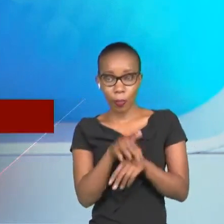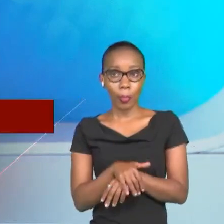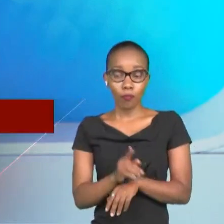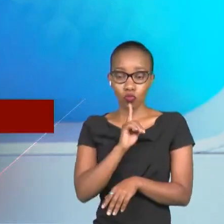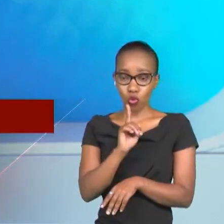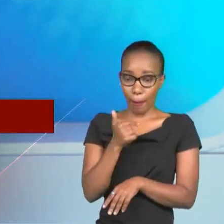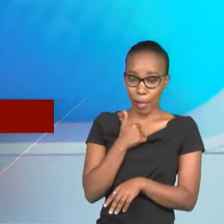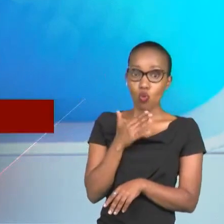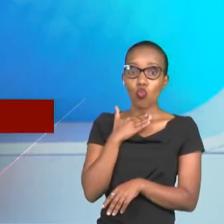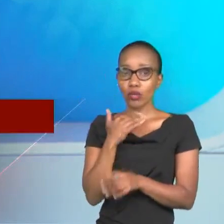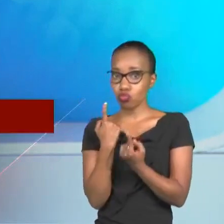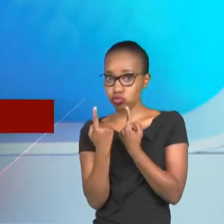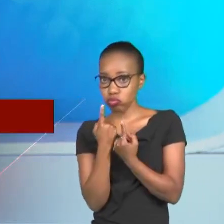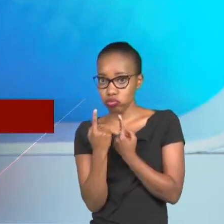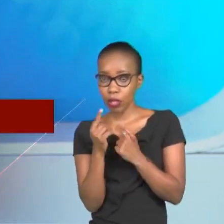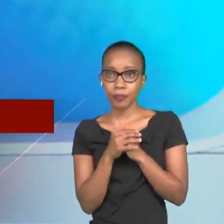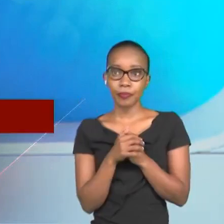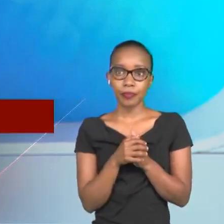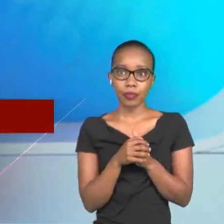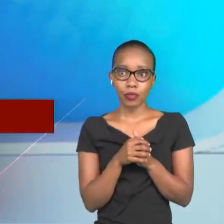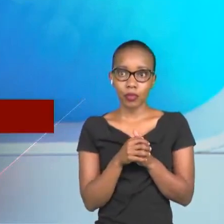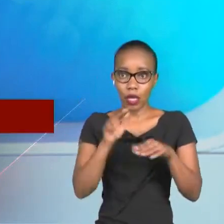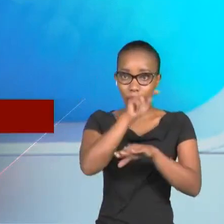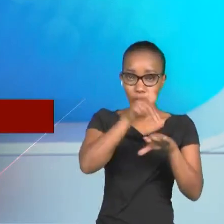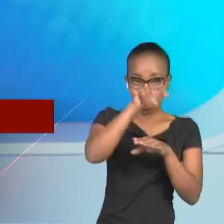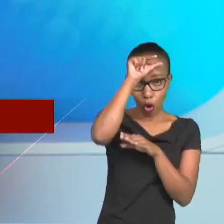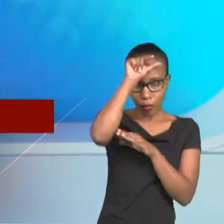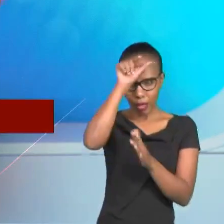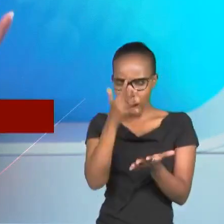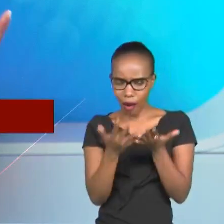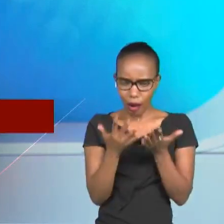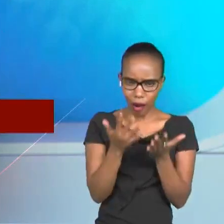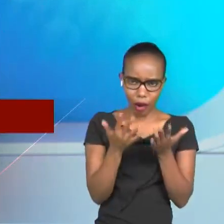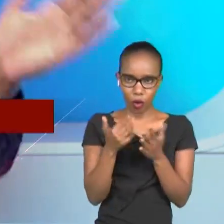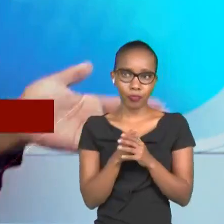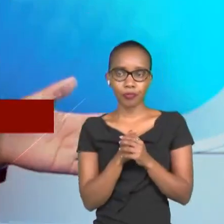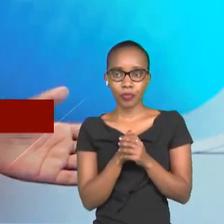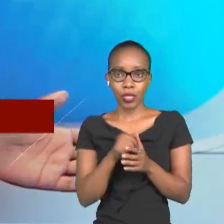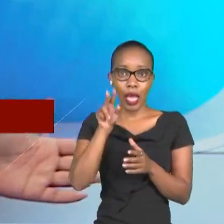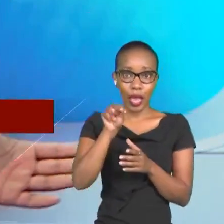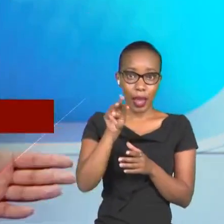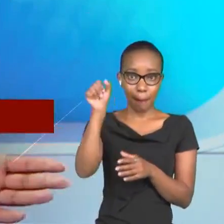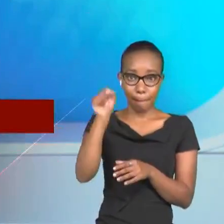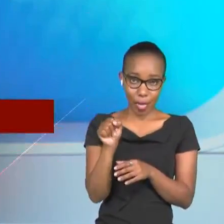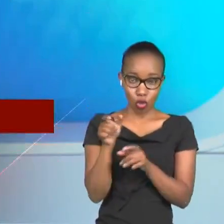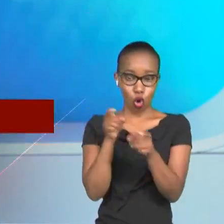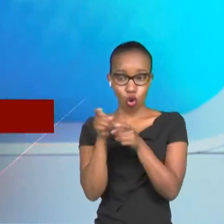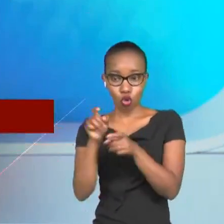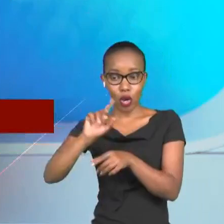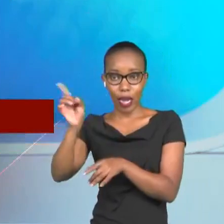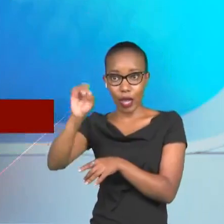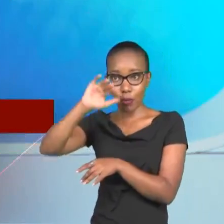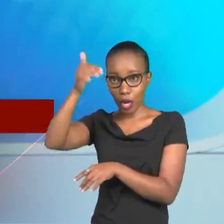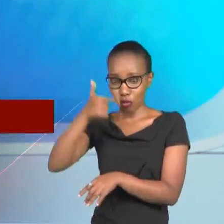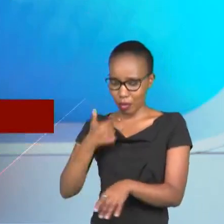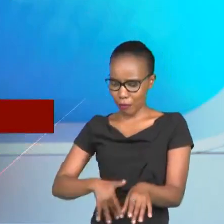me, I'd like to say that based on how the national government rather based on how NMS is running Nairobi County, personally as an